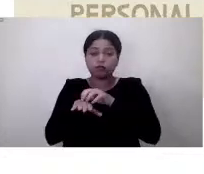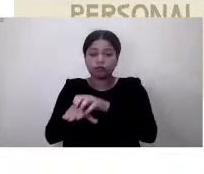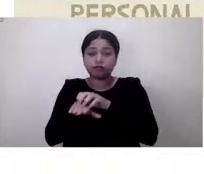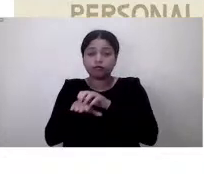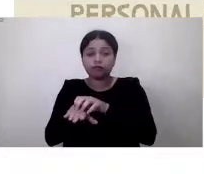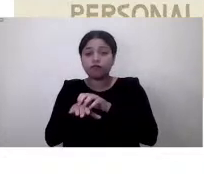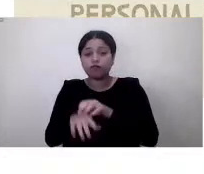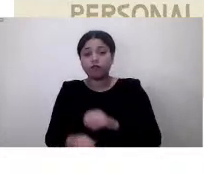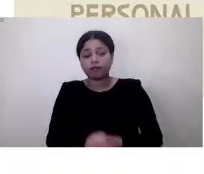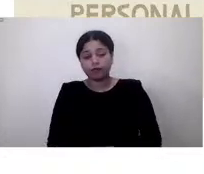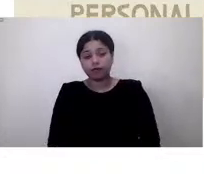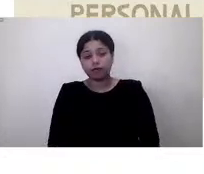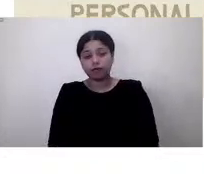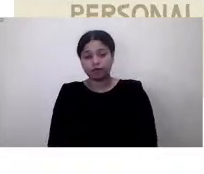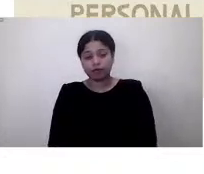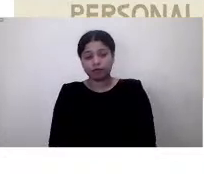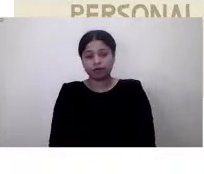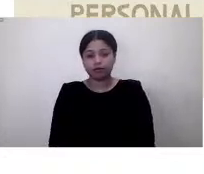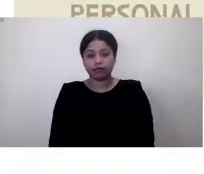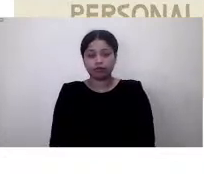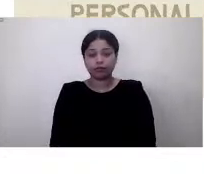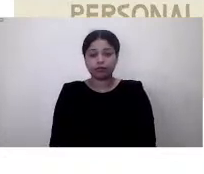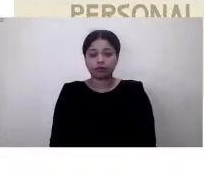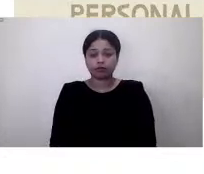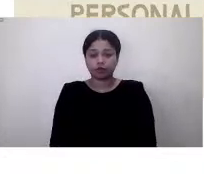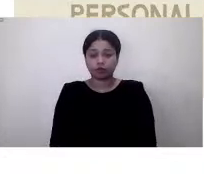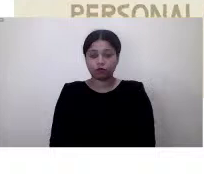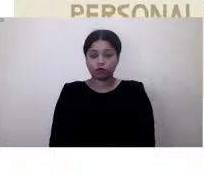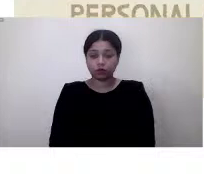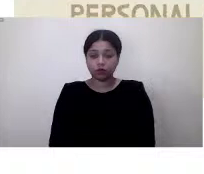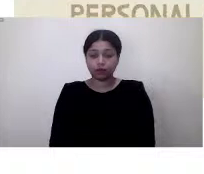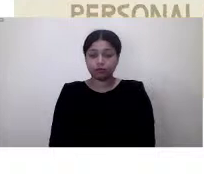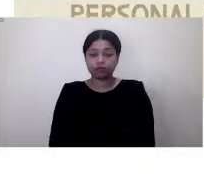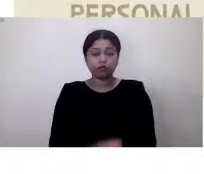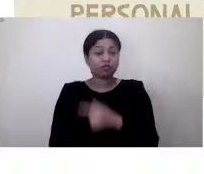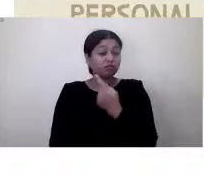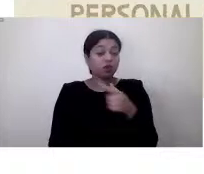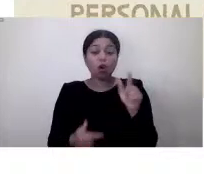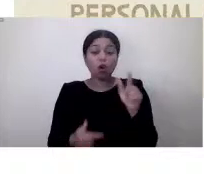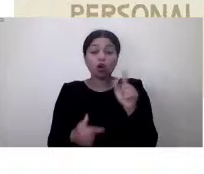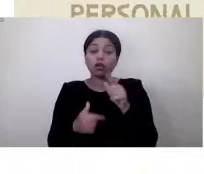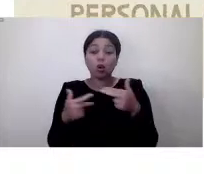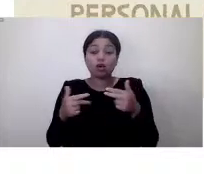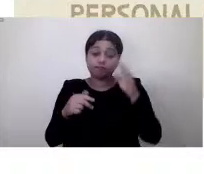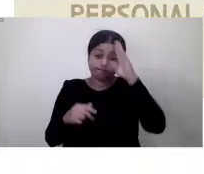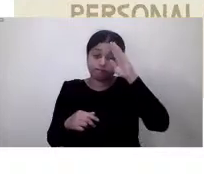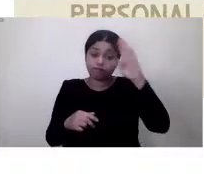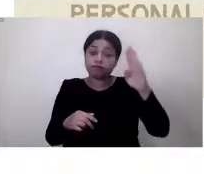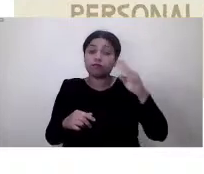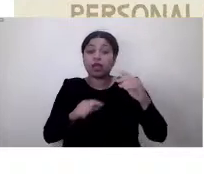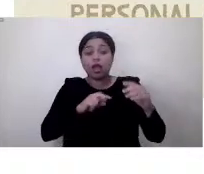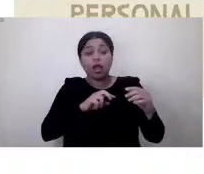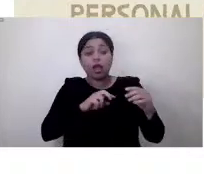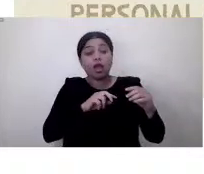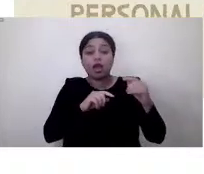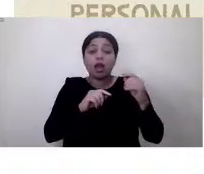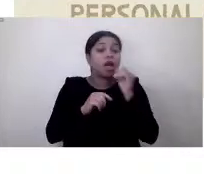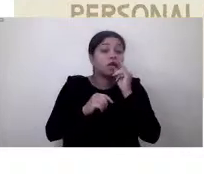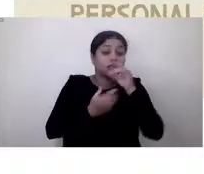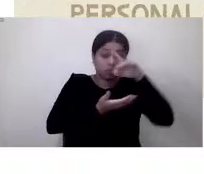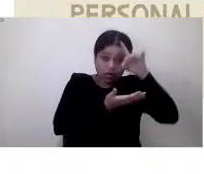Another key principle is to gradually go from concrete examples to explain an unfamiliar abstract